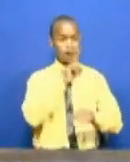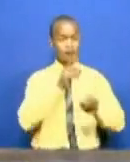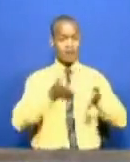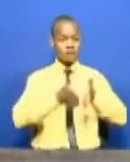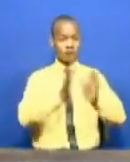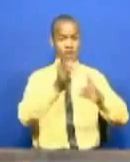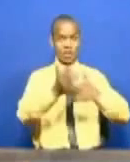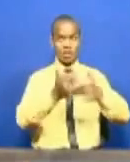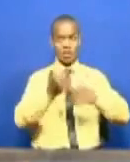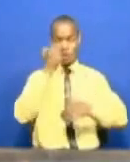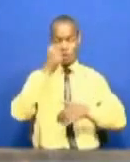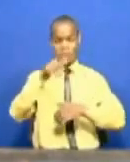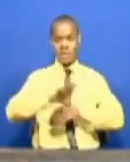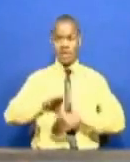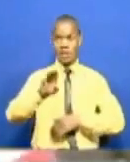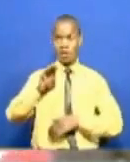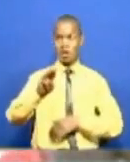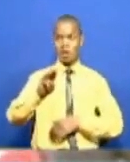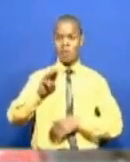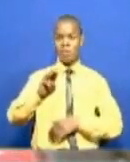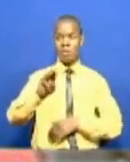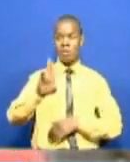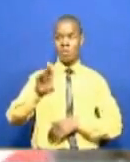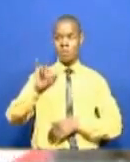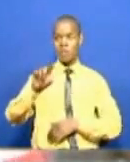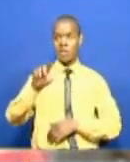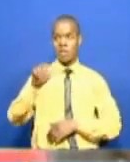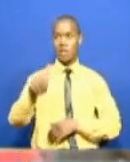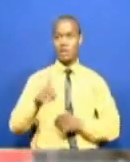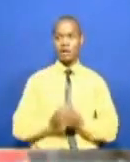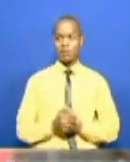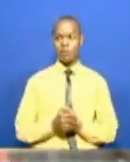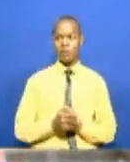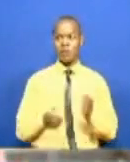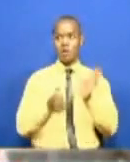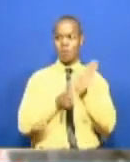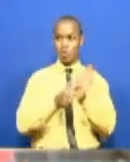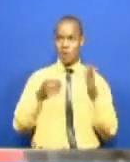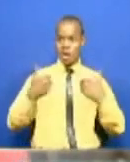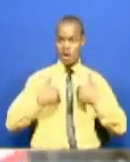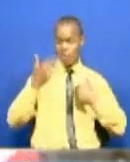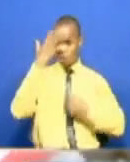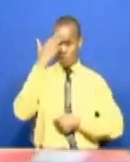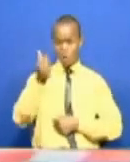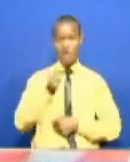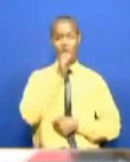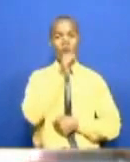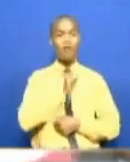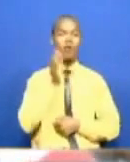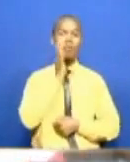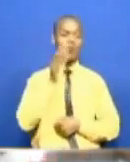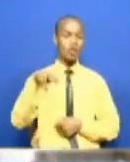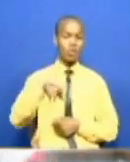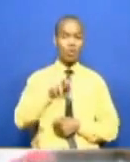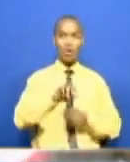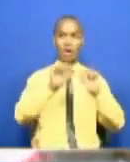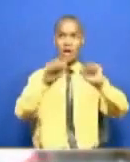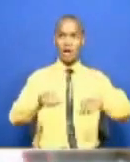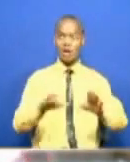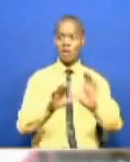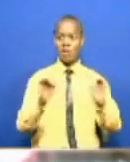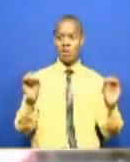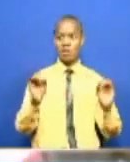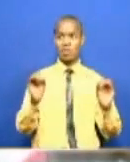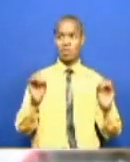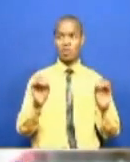her home in Mweiga, Nyeri County. And there is still that problem because she also cannot walk. Now, she is now aged, and